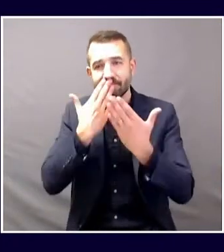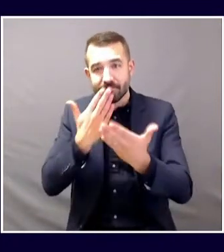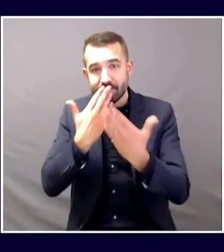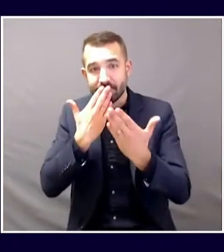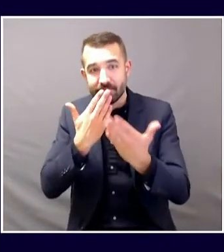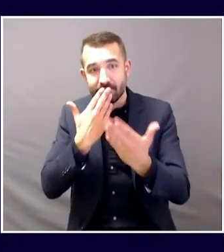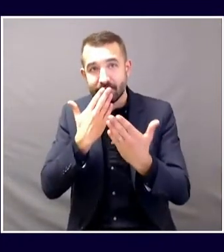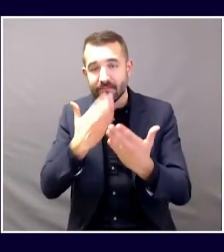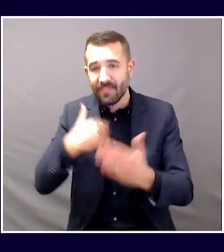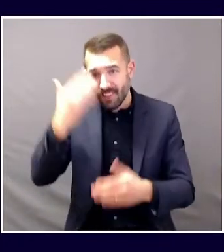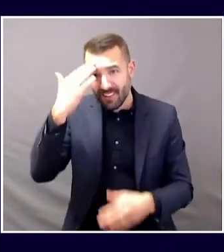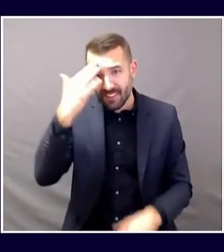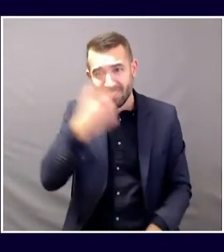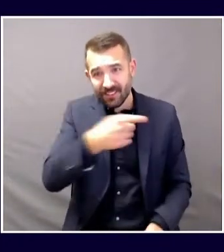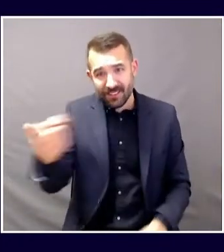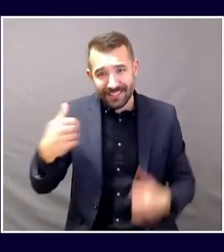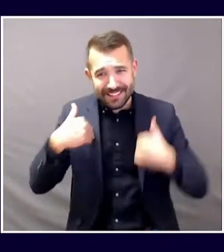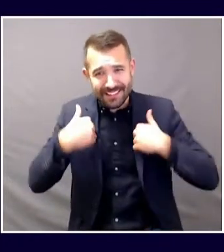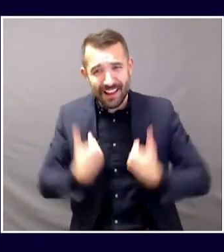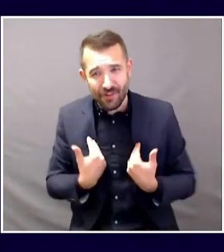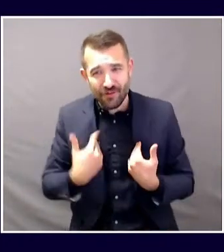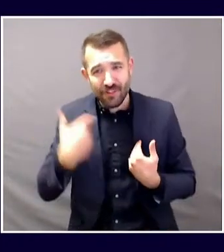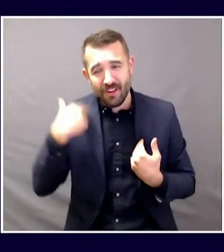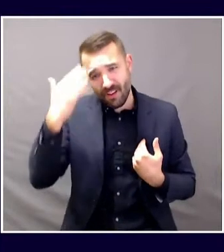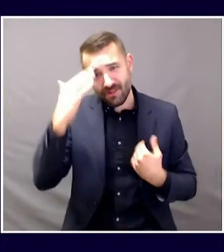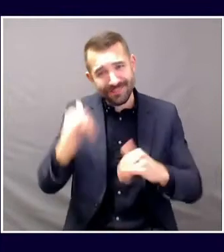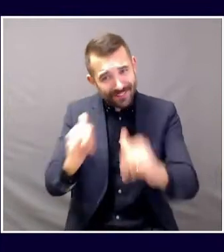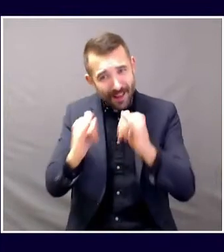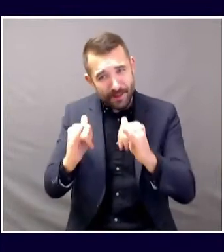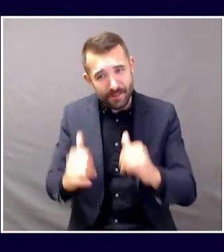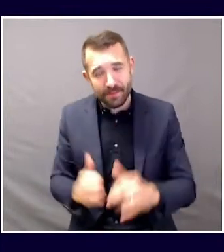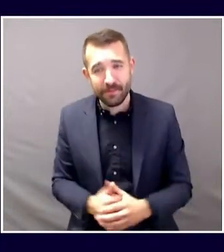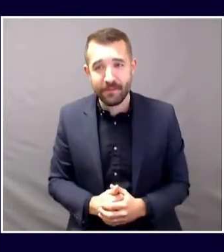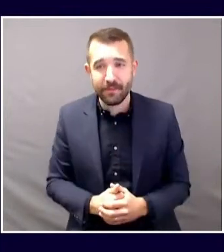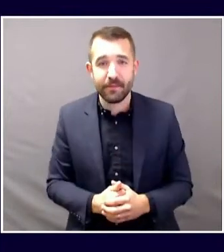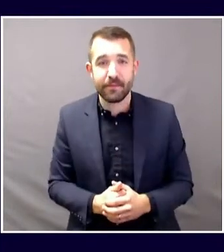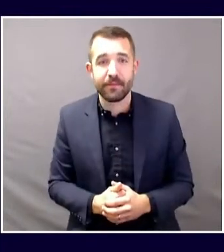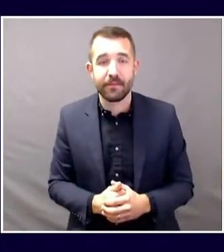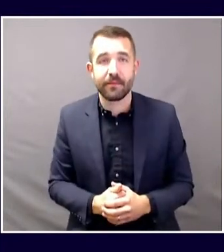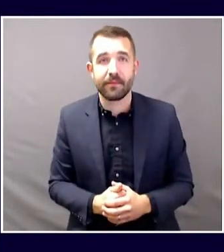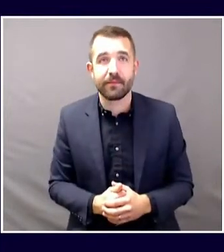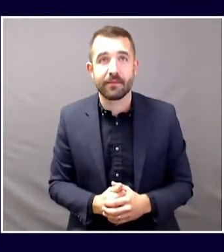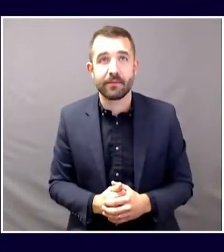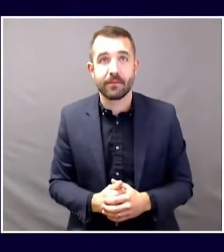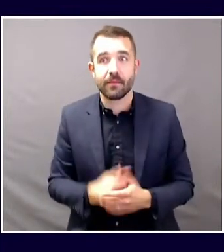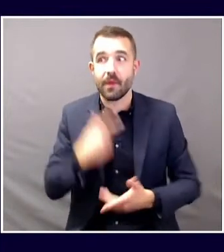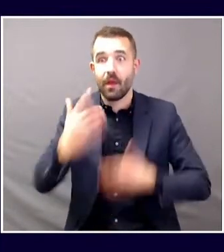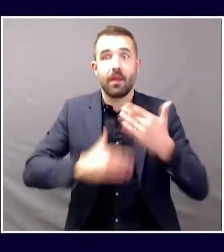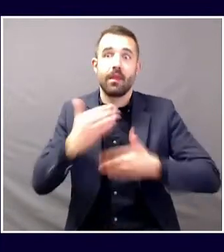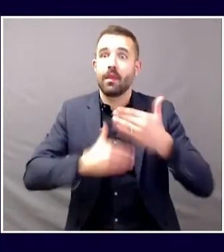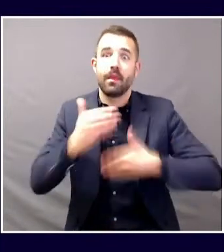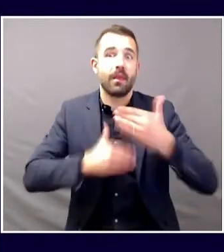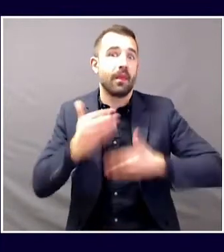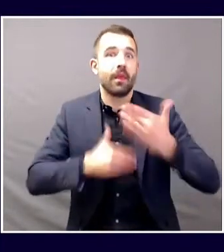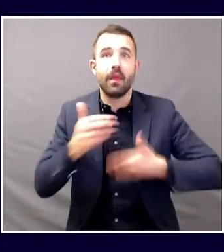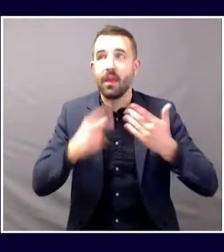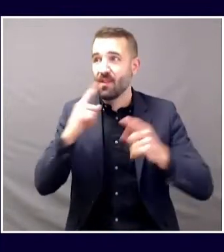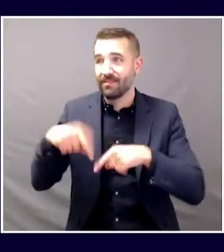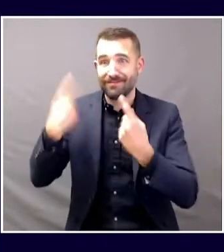tired. We're tired too. We haven't slowed from this relentless pace for 10 months.